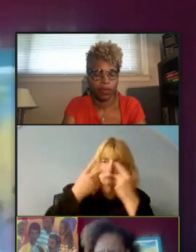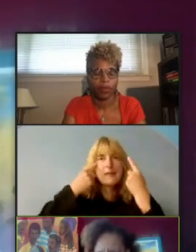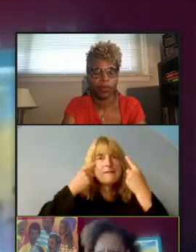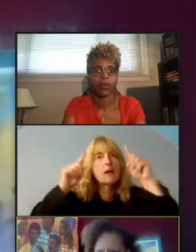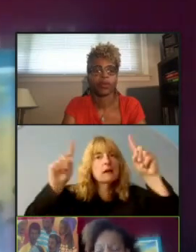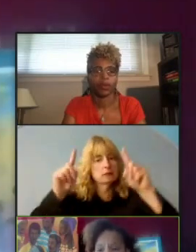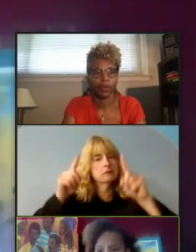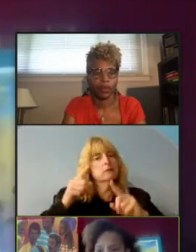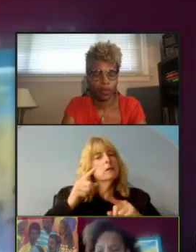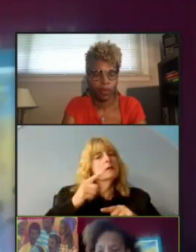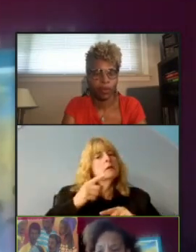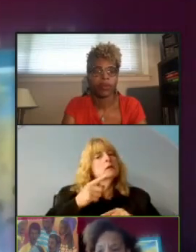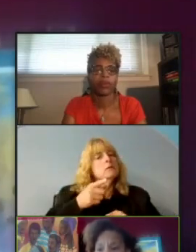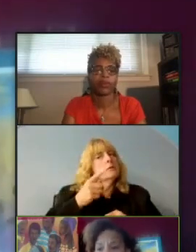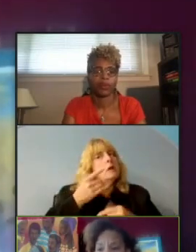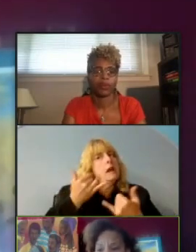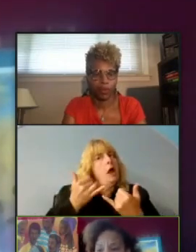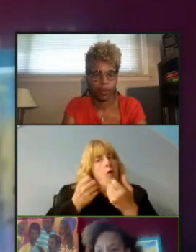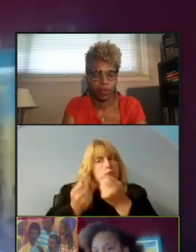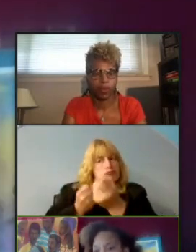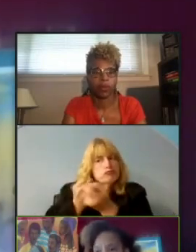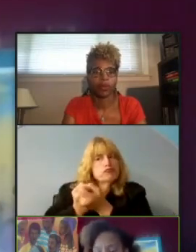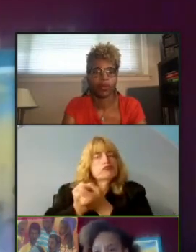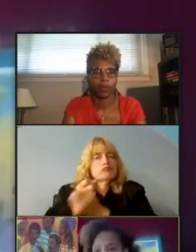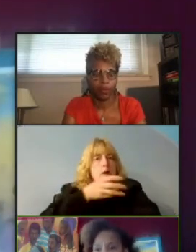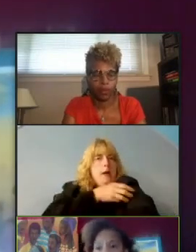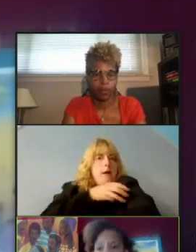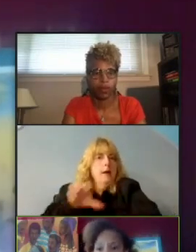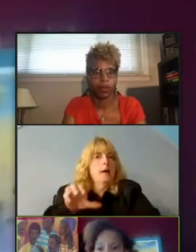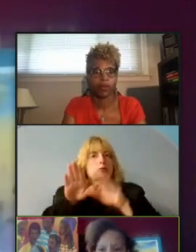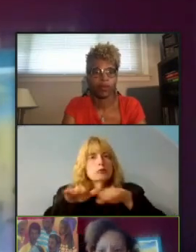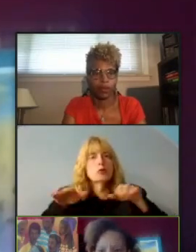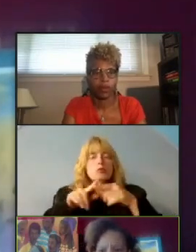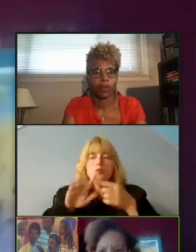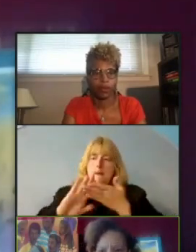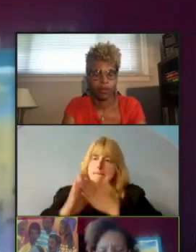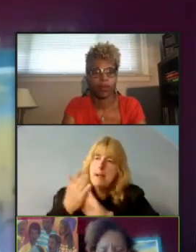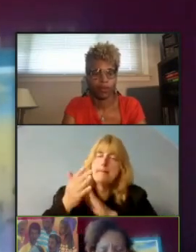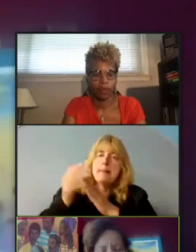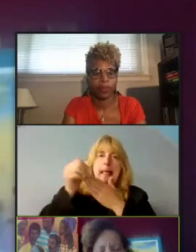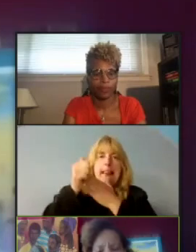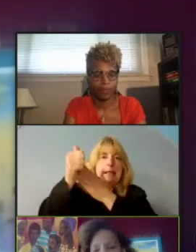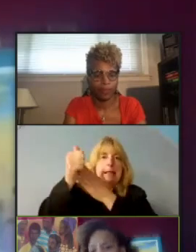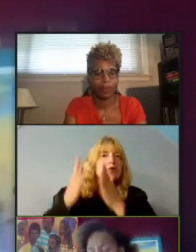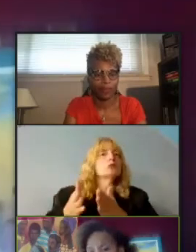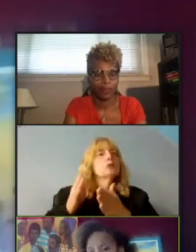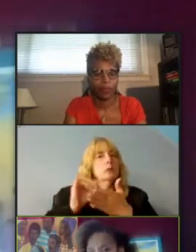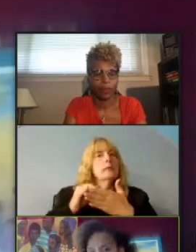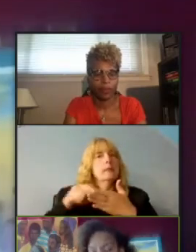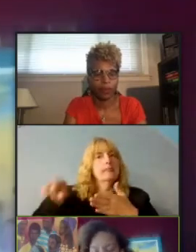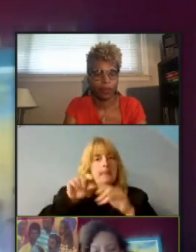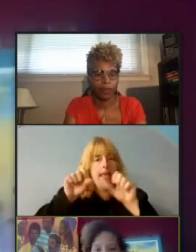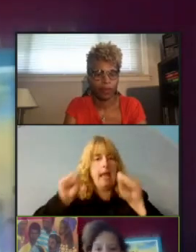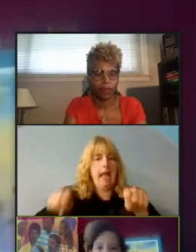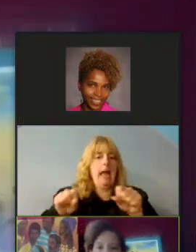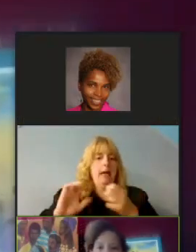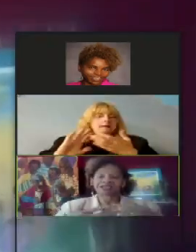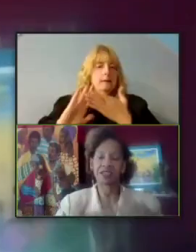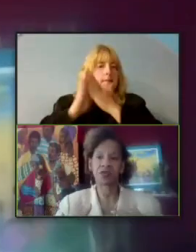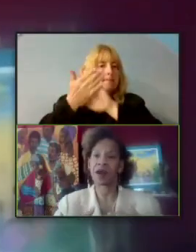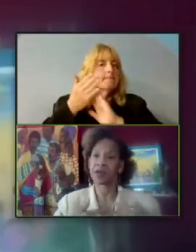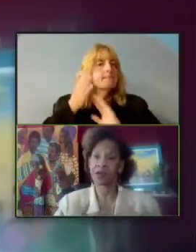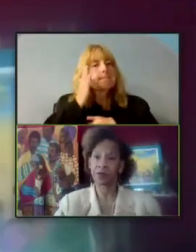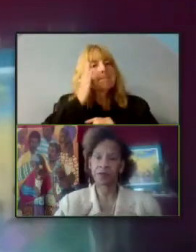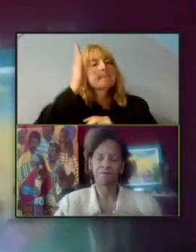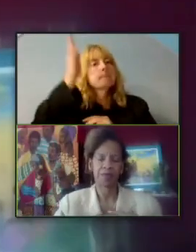children to be the leaders that we know they can be, and we want to assure that that occurs. And speaking of leaders that are committed